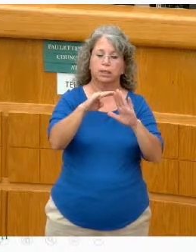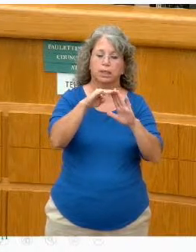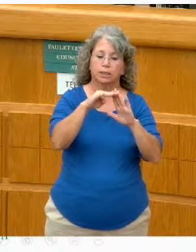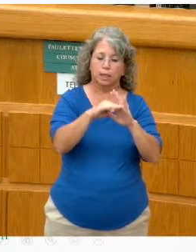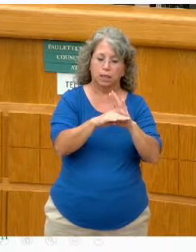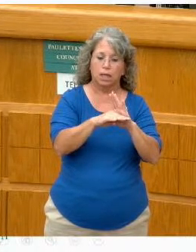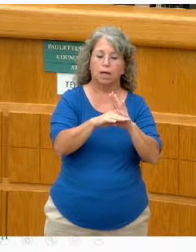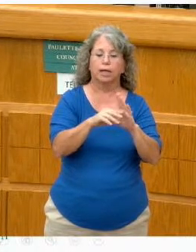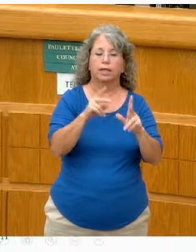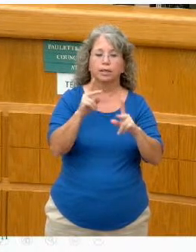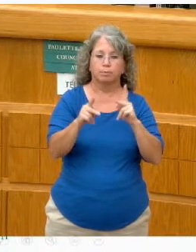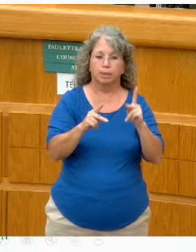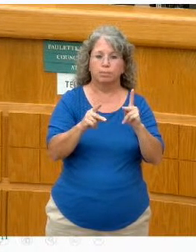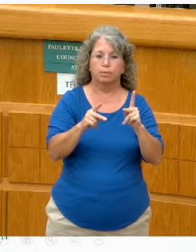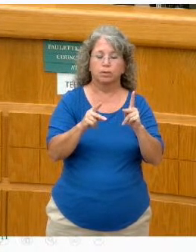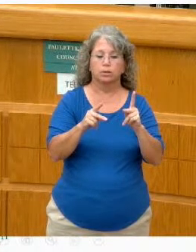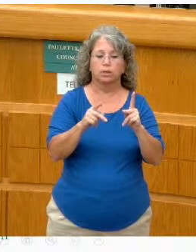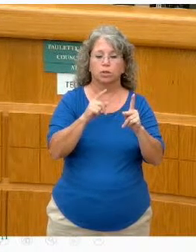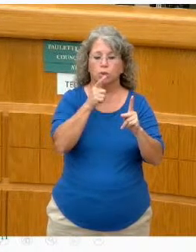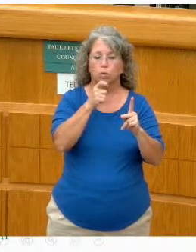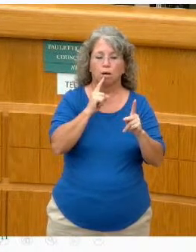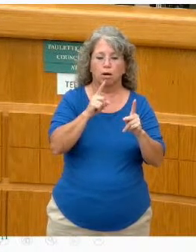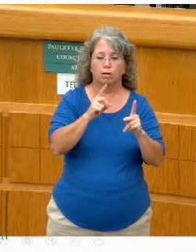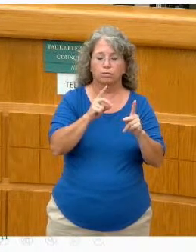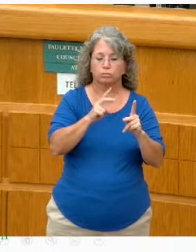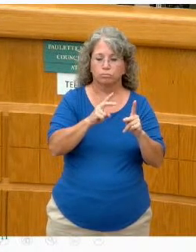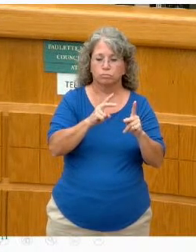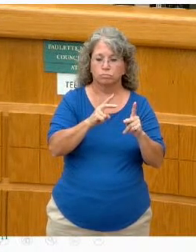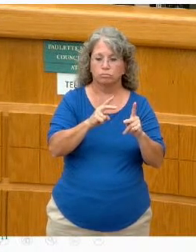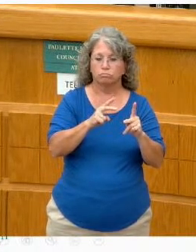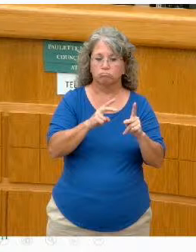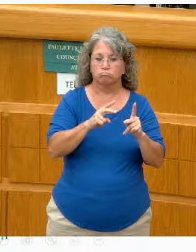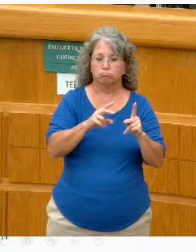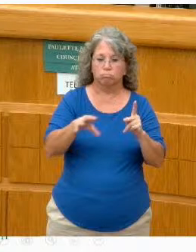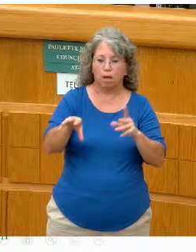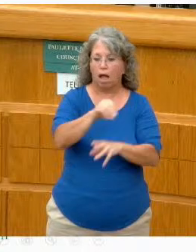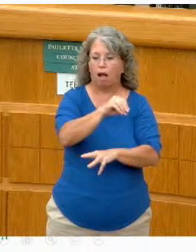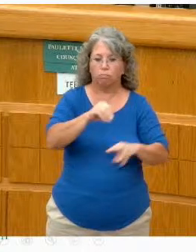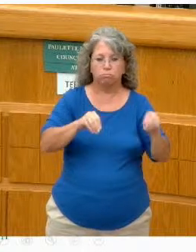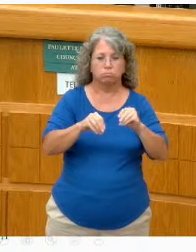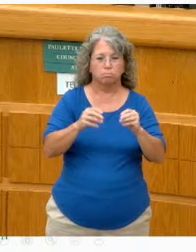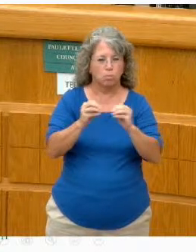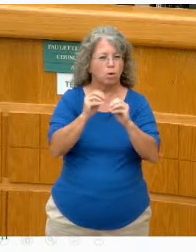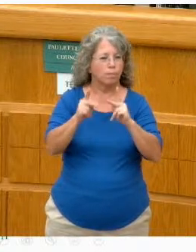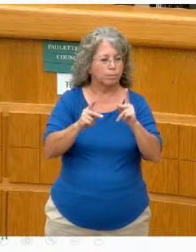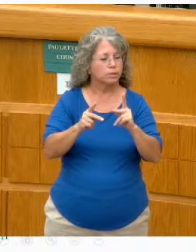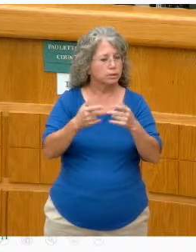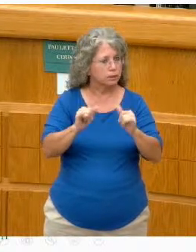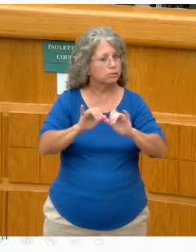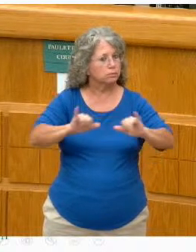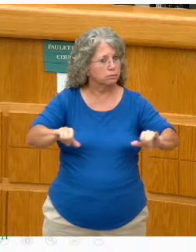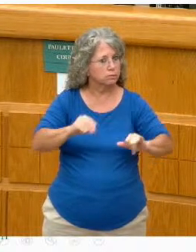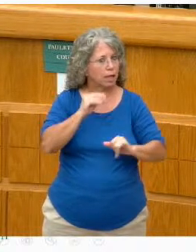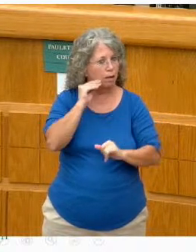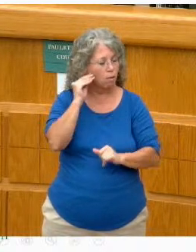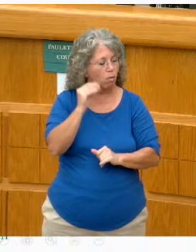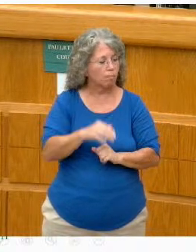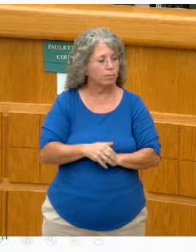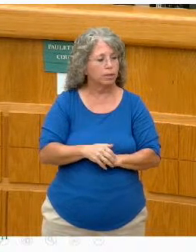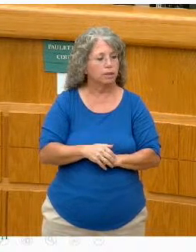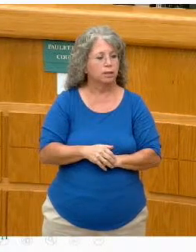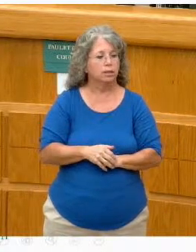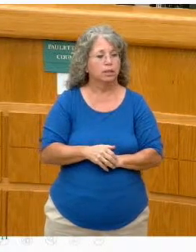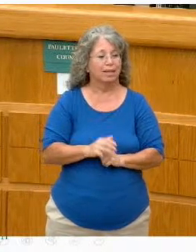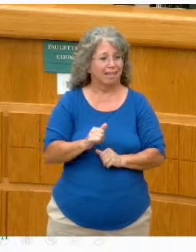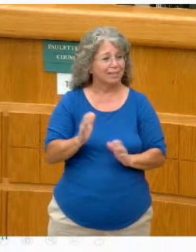staying level. Excuse me. And now the reason why that's encouraging is because if you're staying home if